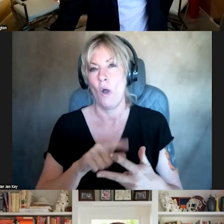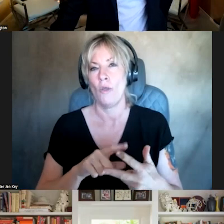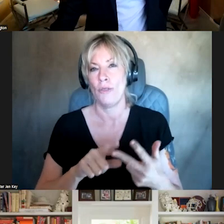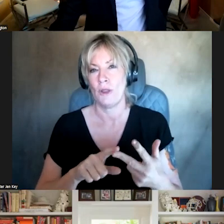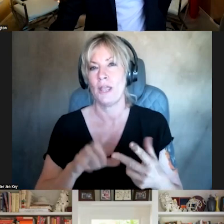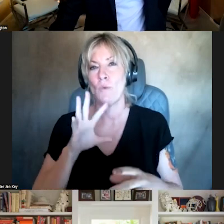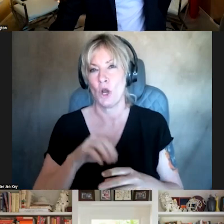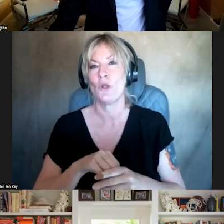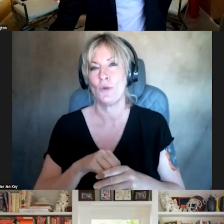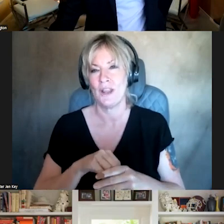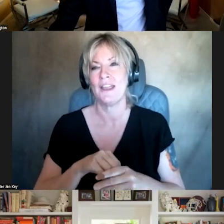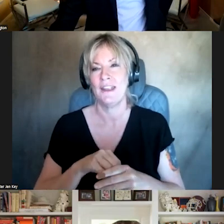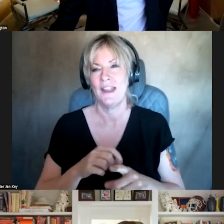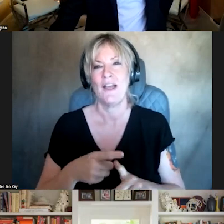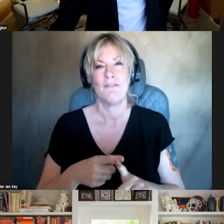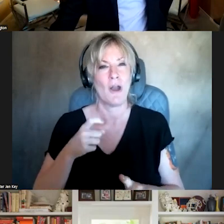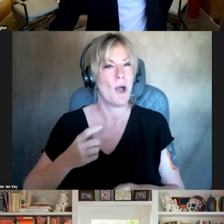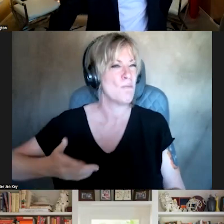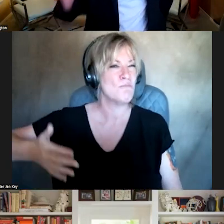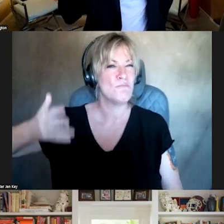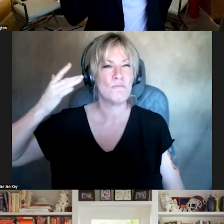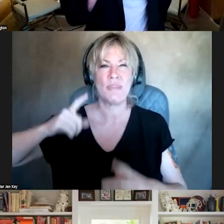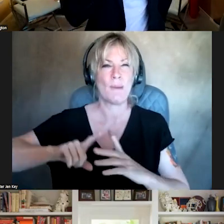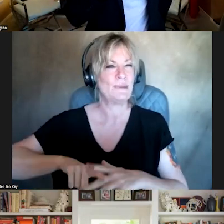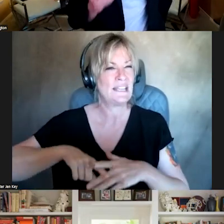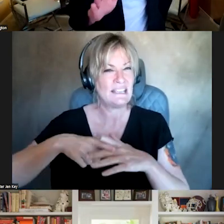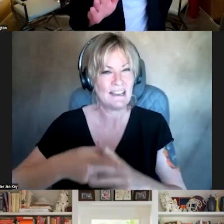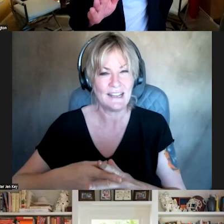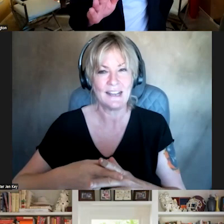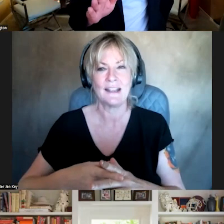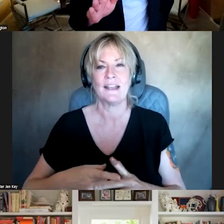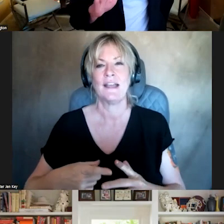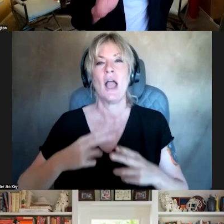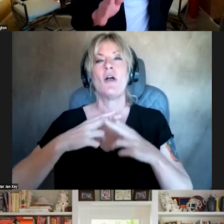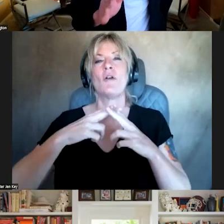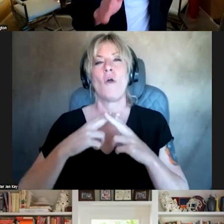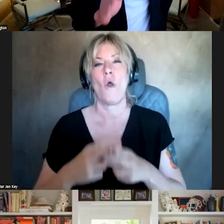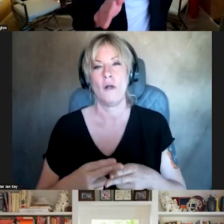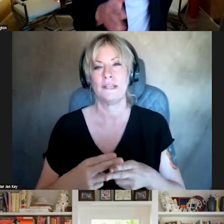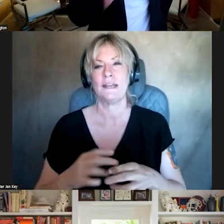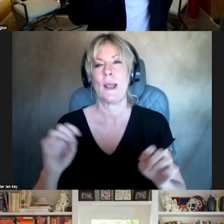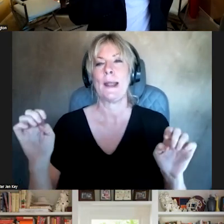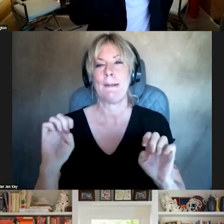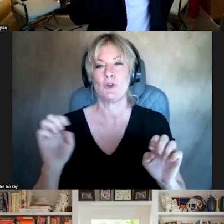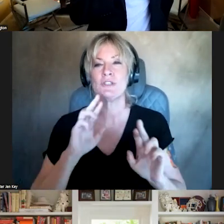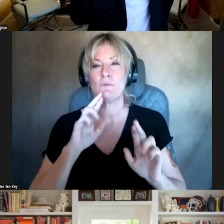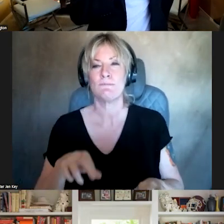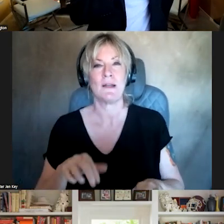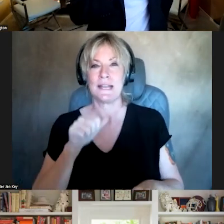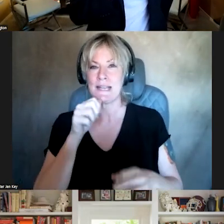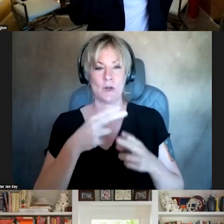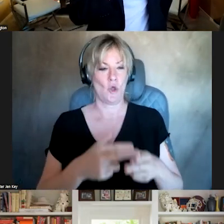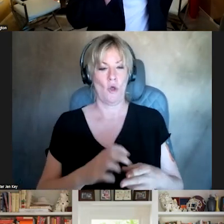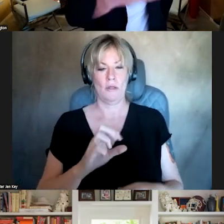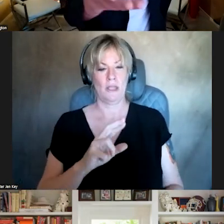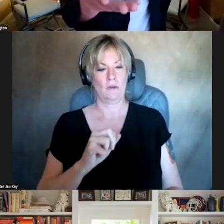included from the very beginning, and they called them emergency response. They didn't call it crisis.